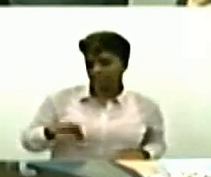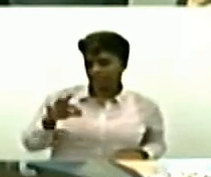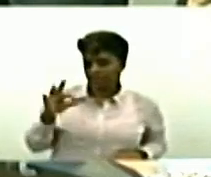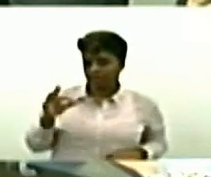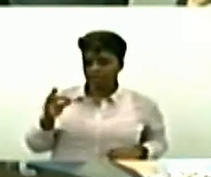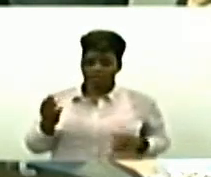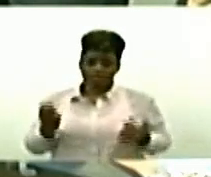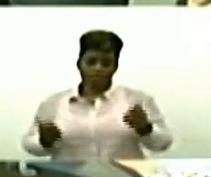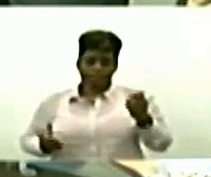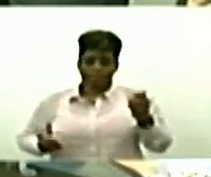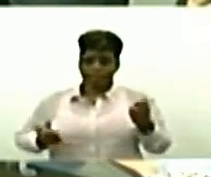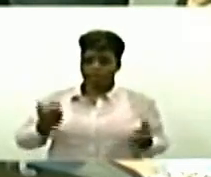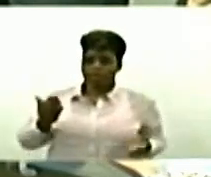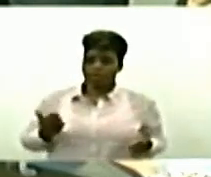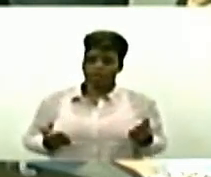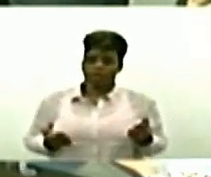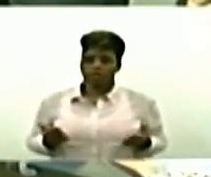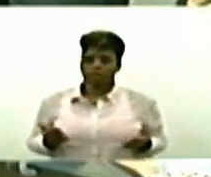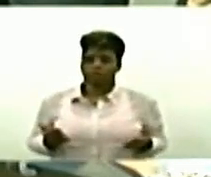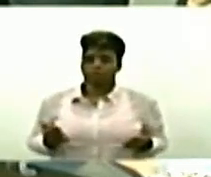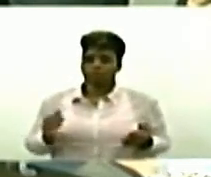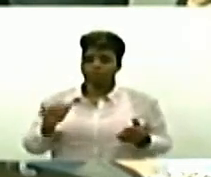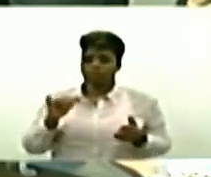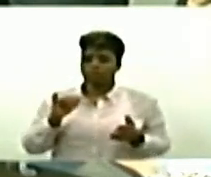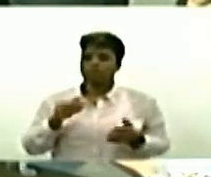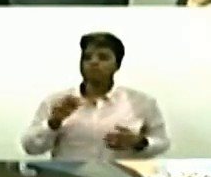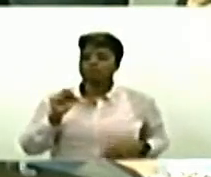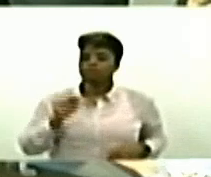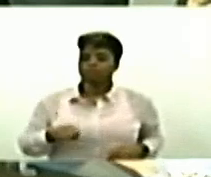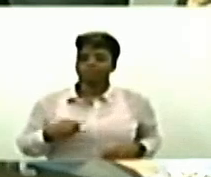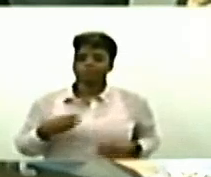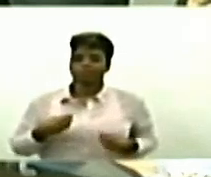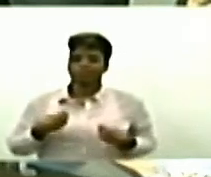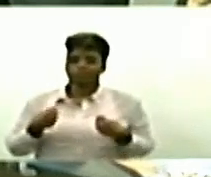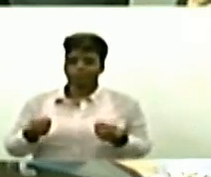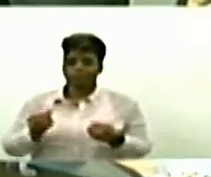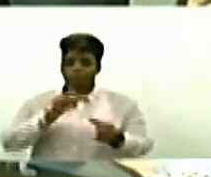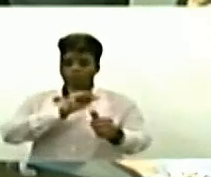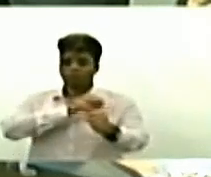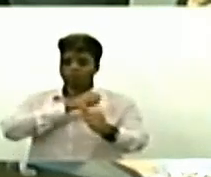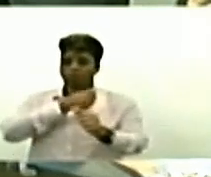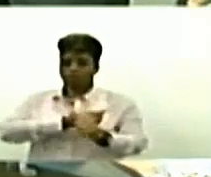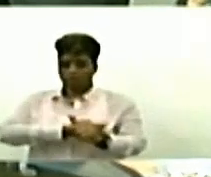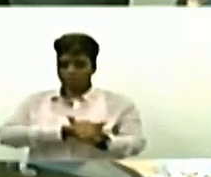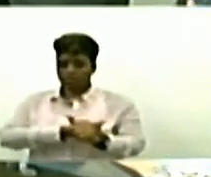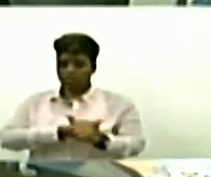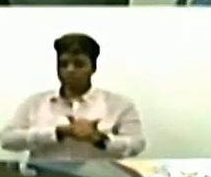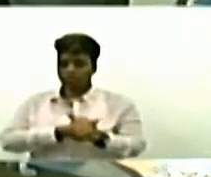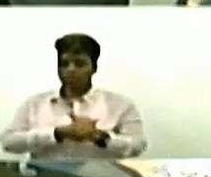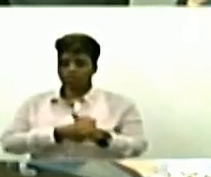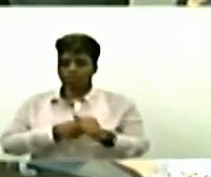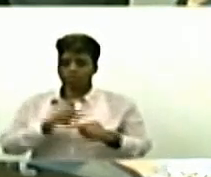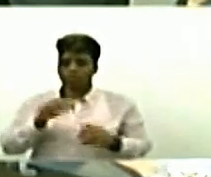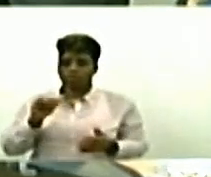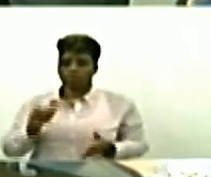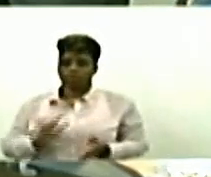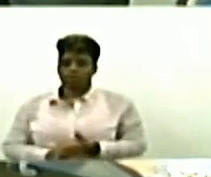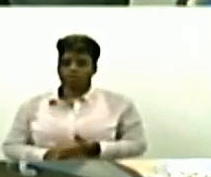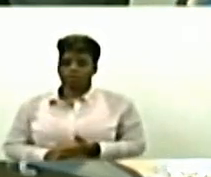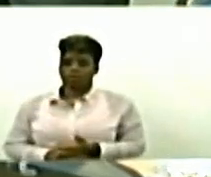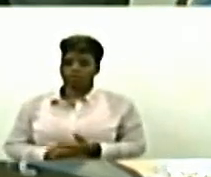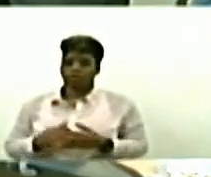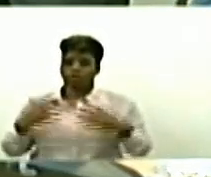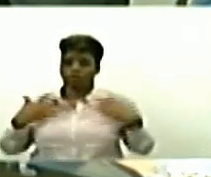will, yes, it's defined, will give them the authority. That clothing will